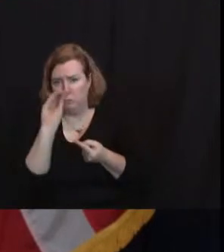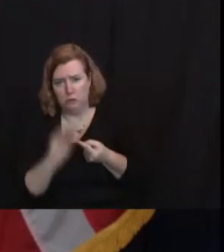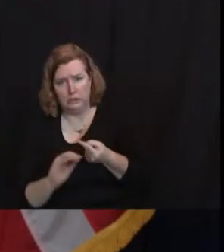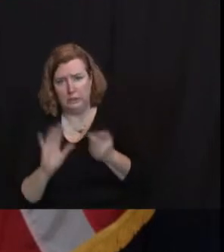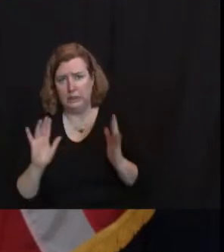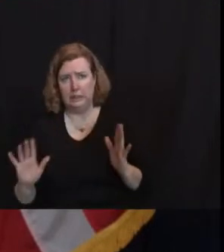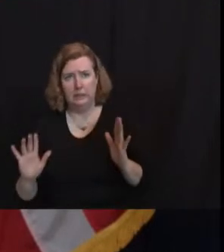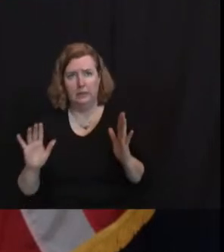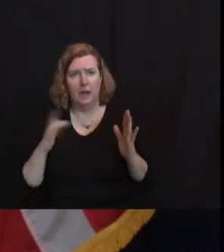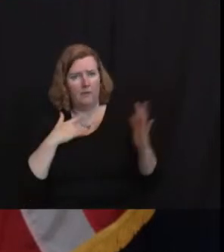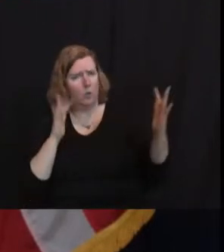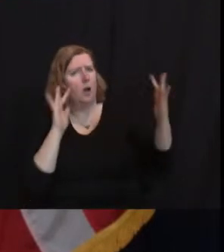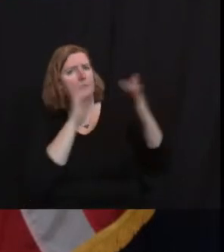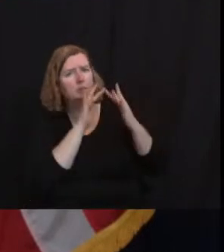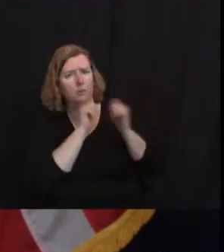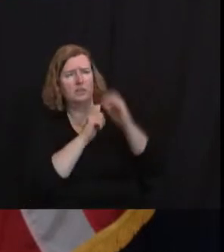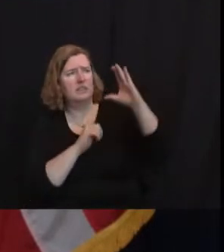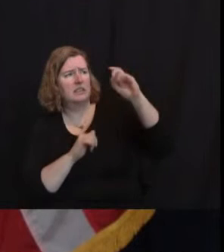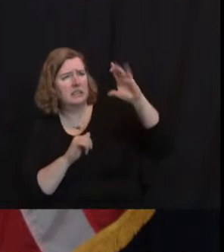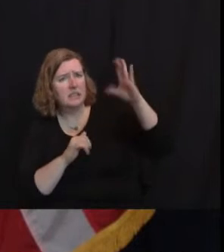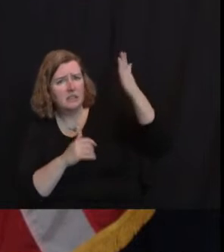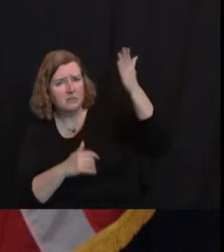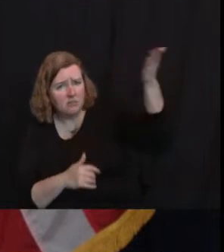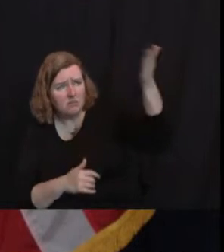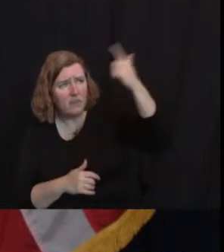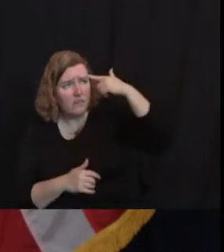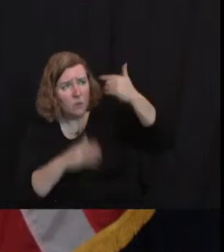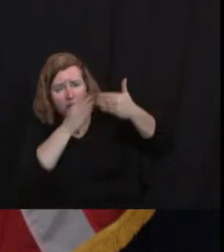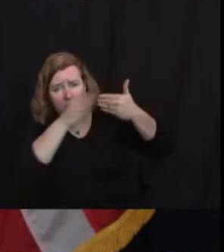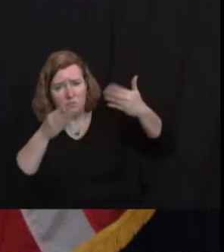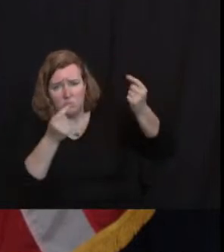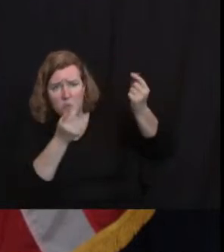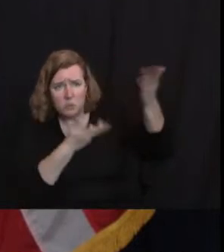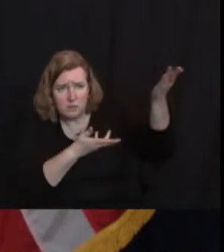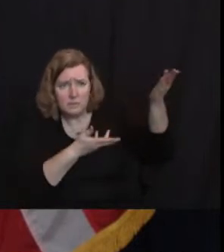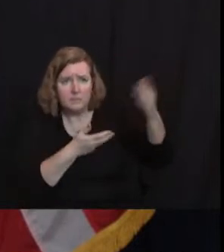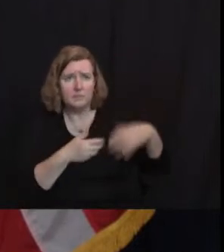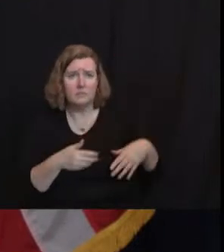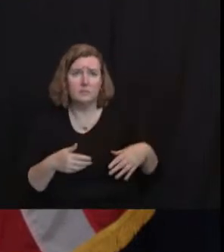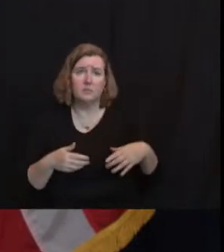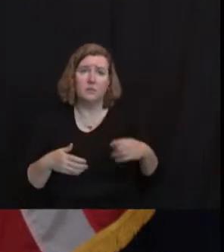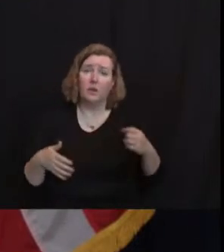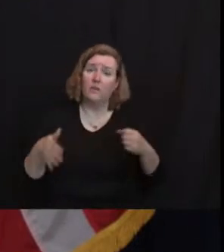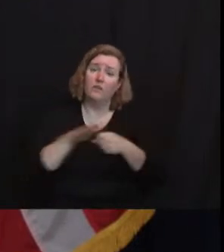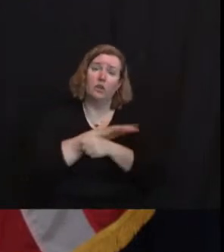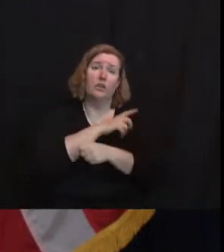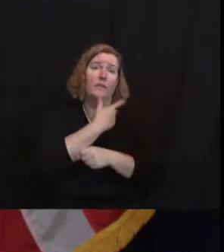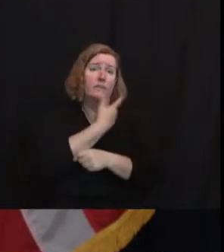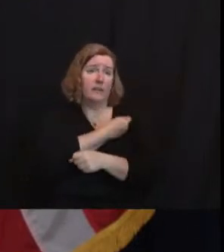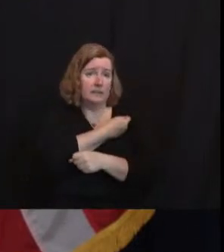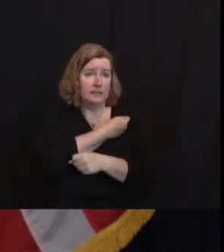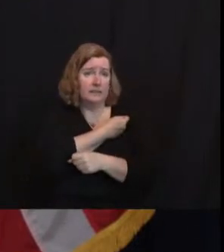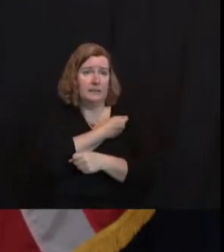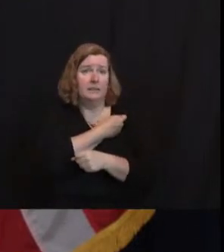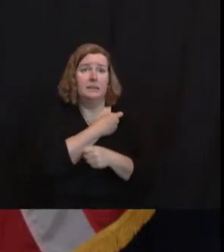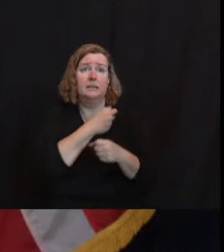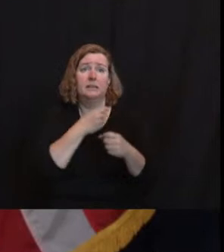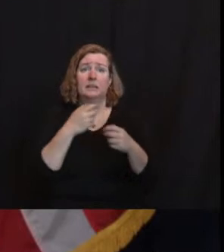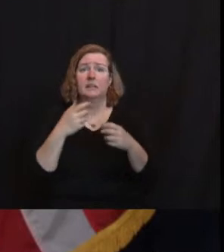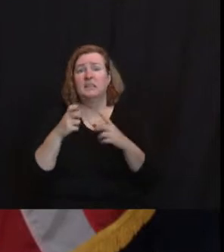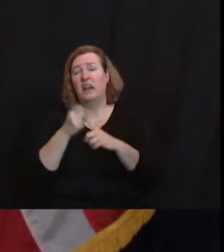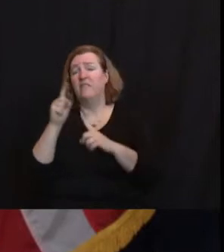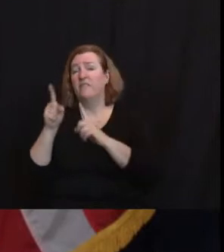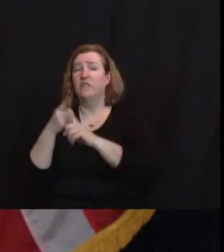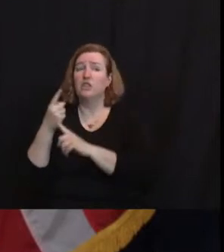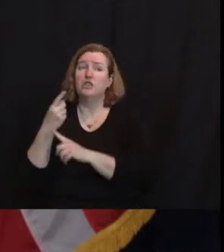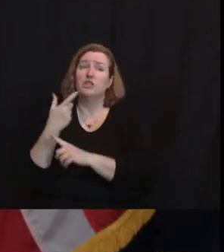service about that. And I do want to distinguish those from fully vaccinated individuals, for those who might have gotten the first dose of a